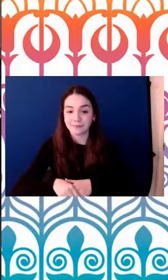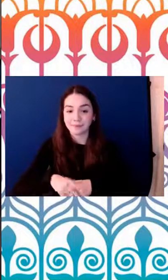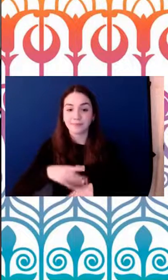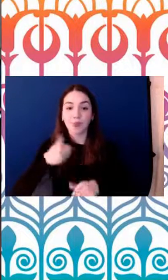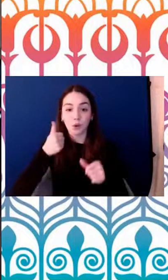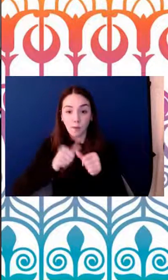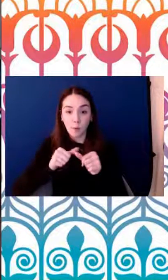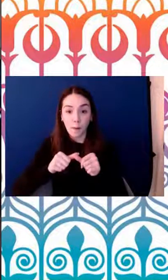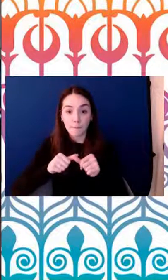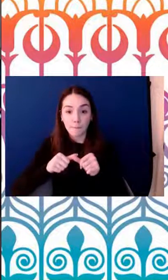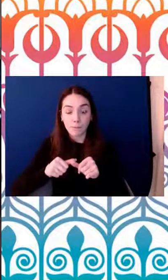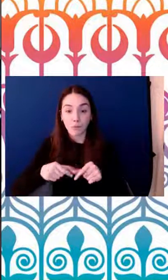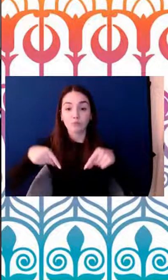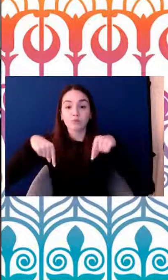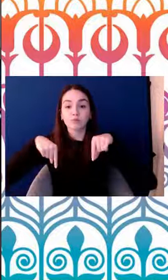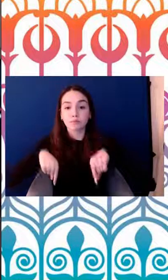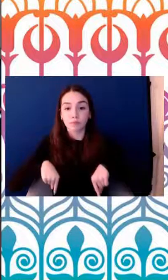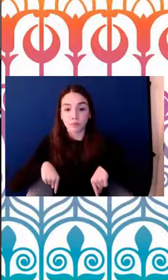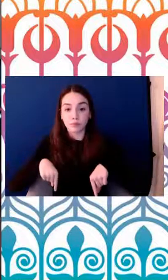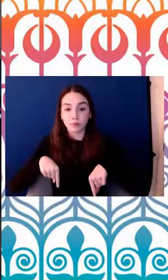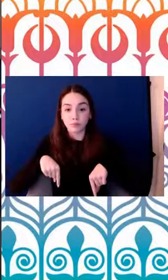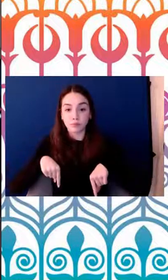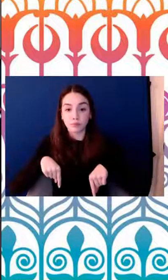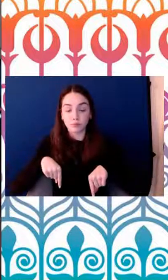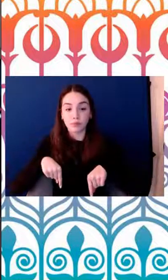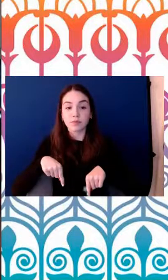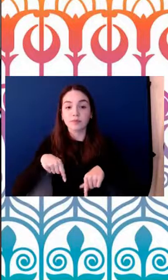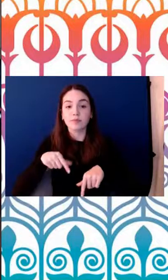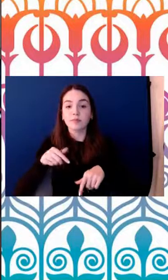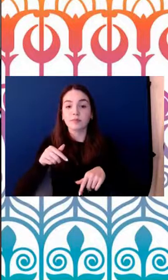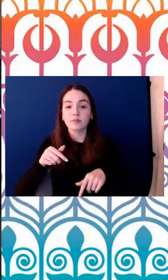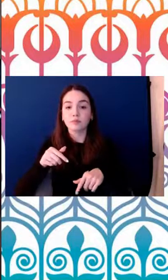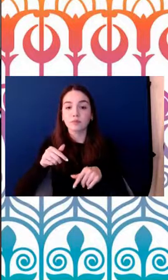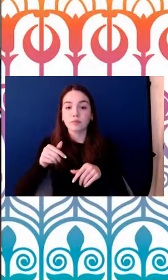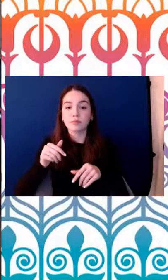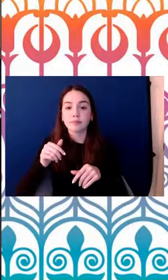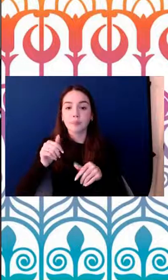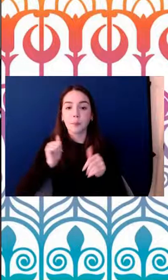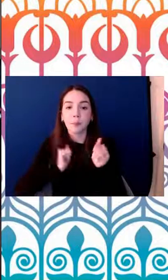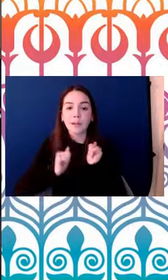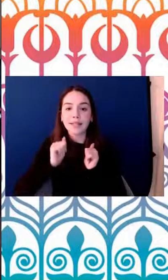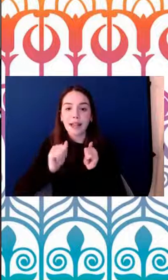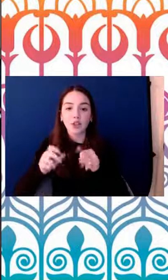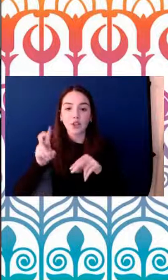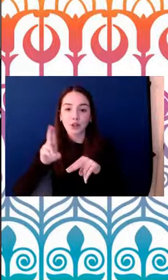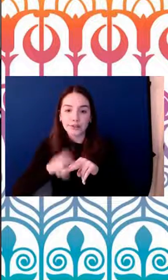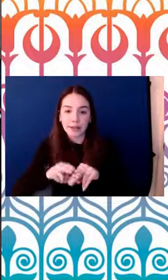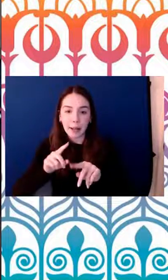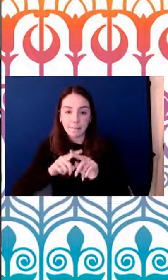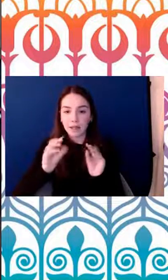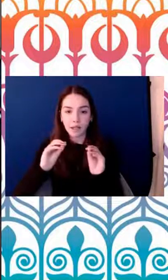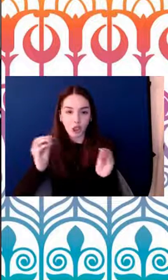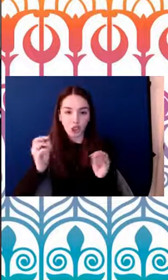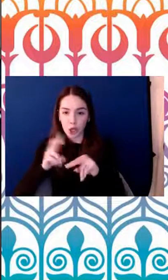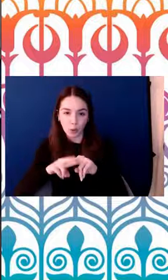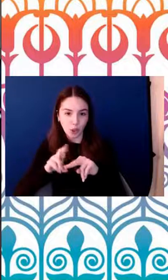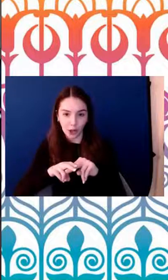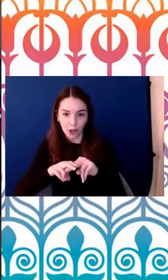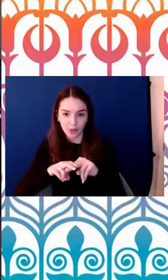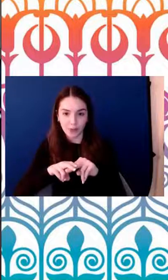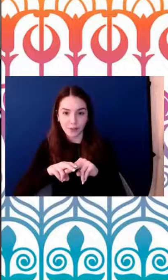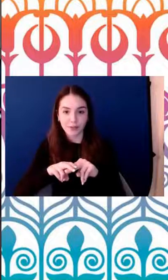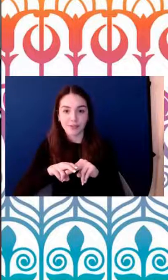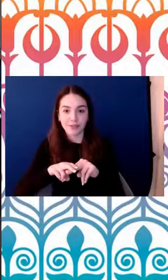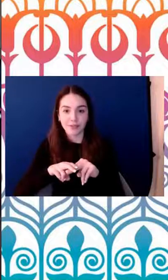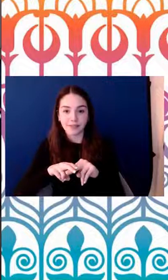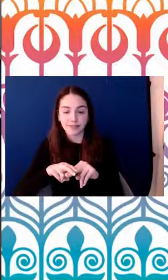Legs hip distance apart, and then you pretend you're sitting on a chair, but there is no chair behind you. So go down as far as